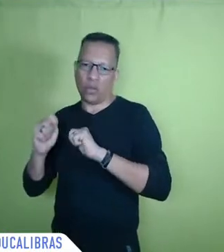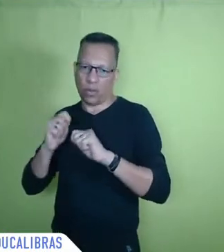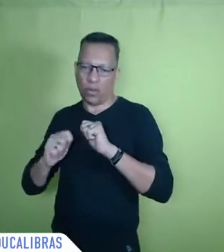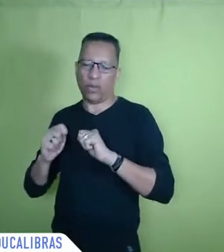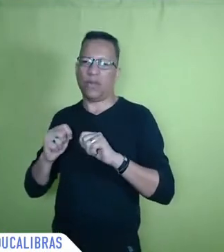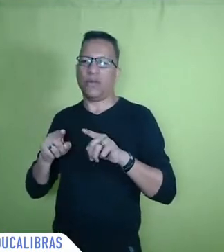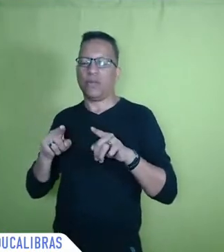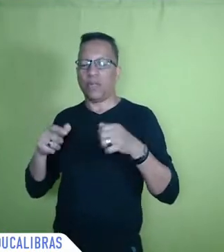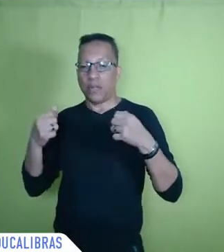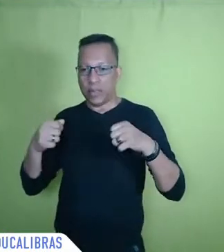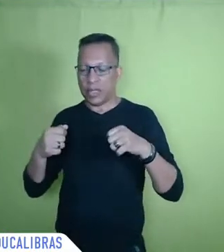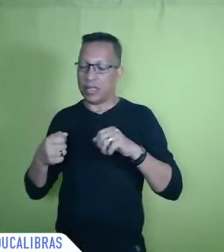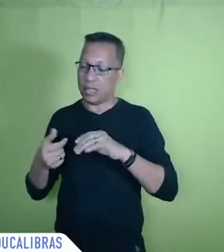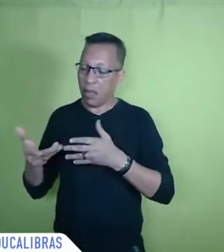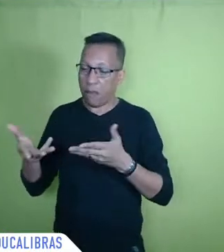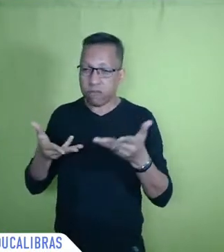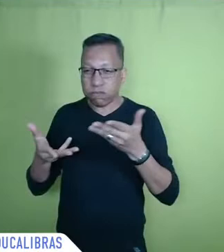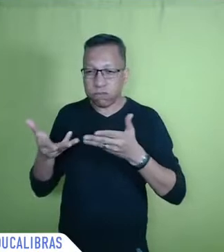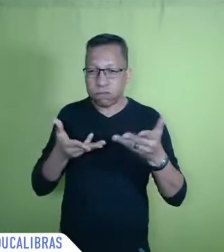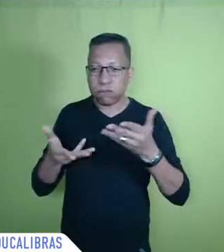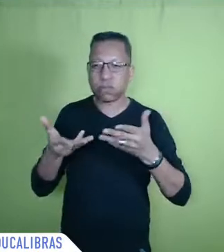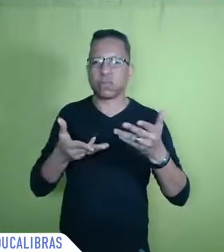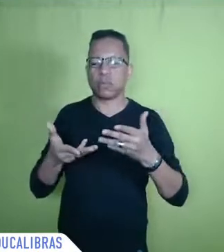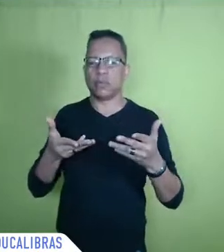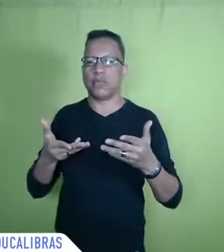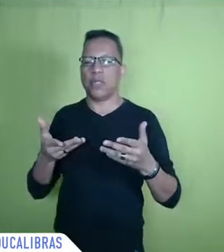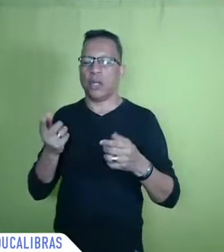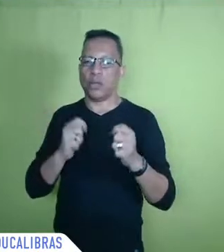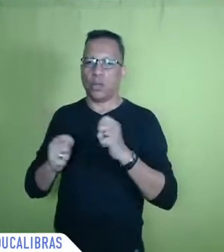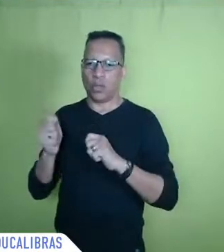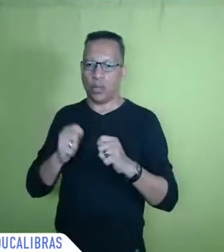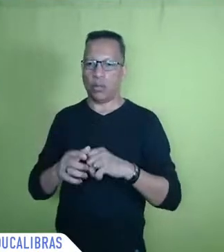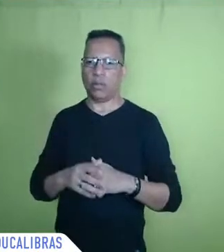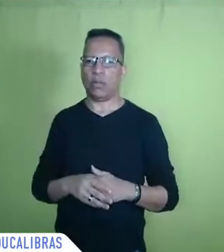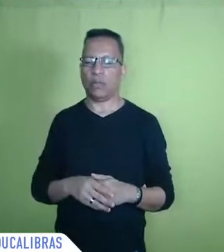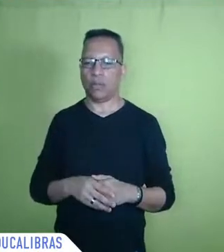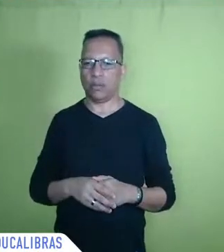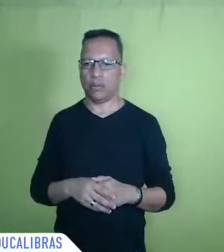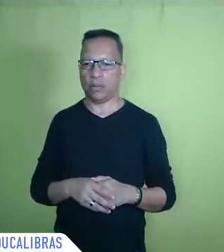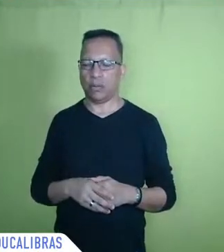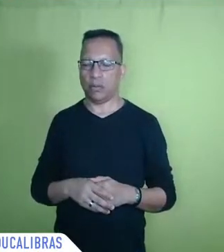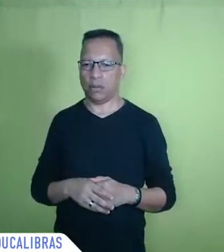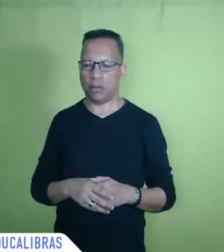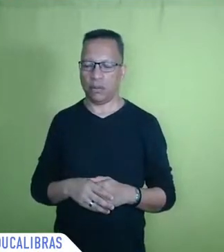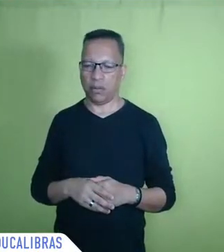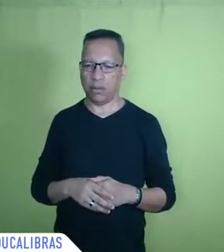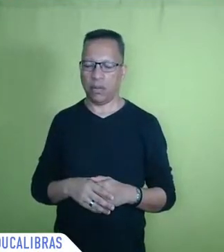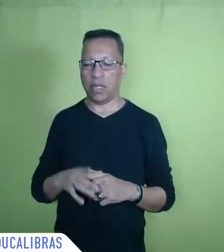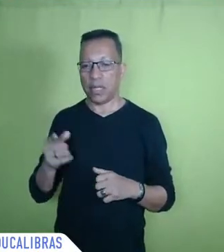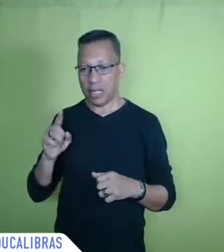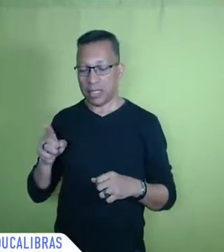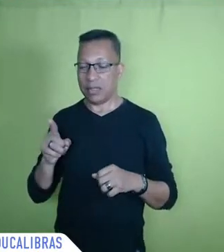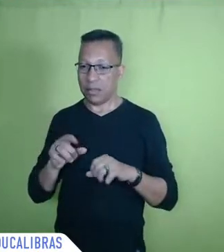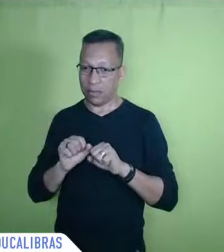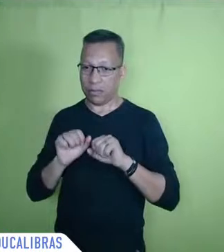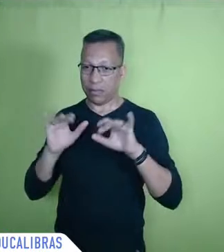come from the growth of incomes and opportunities of those at the bottom and the middle, or else it's not a sustainable model.